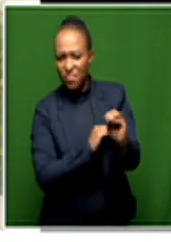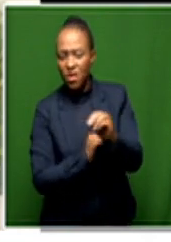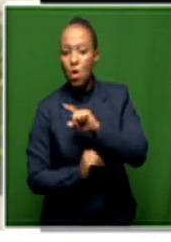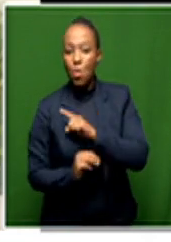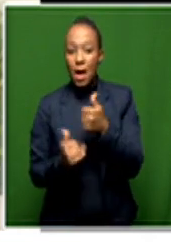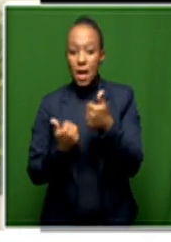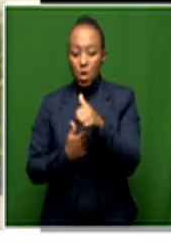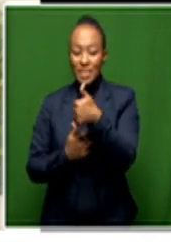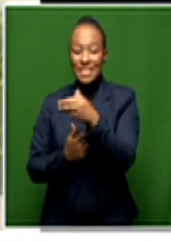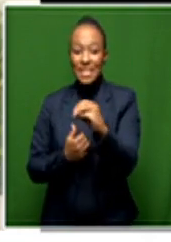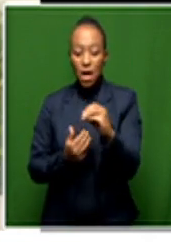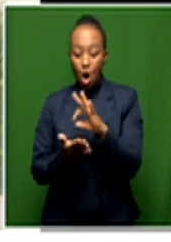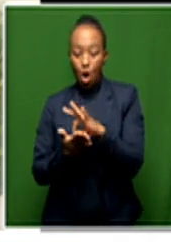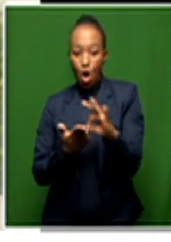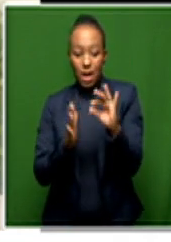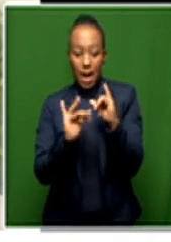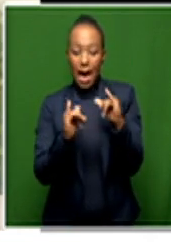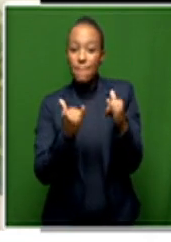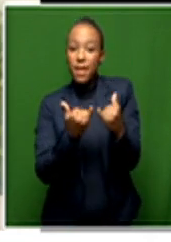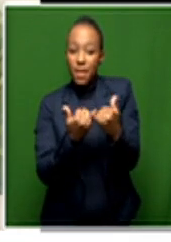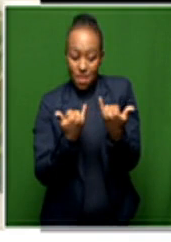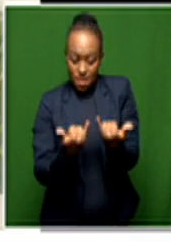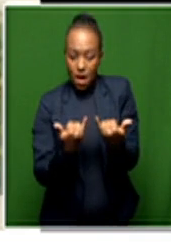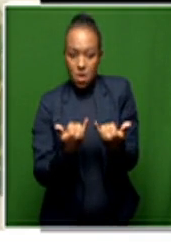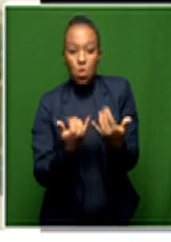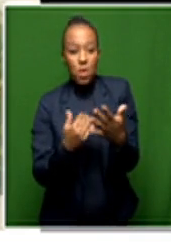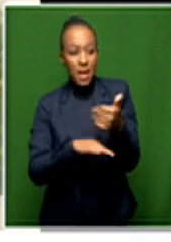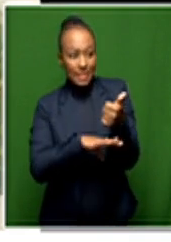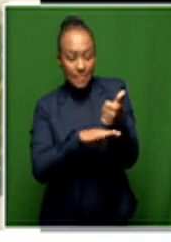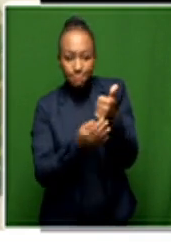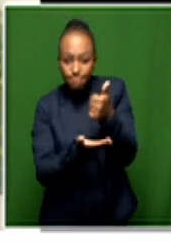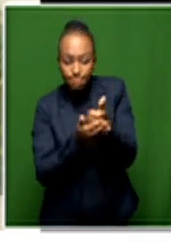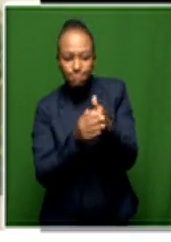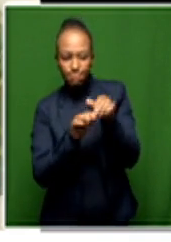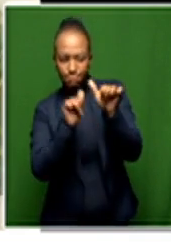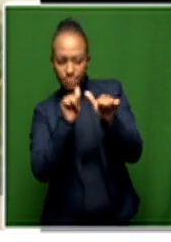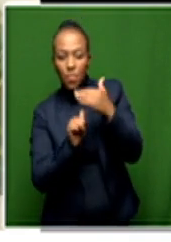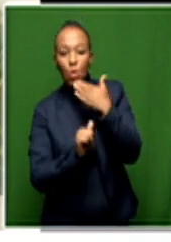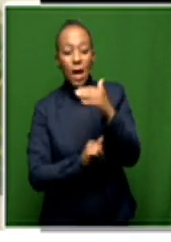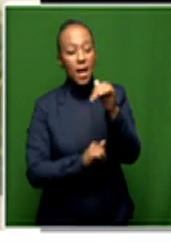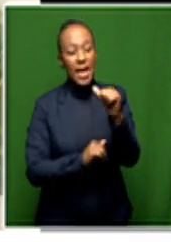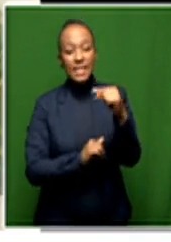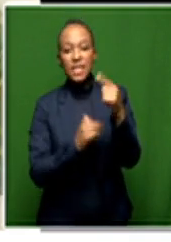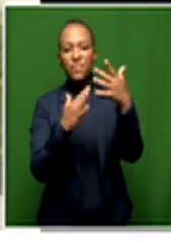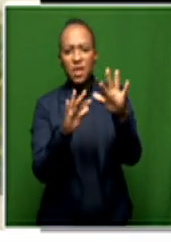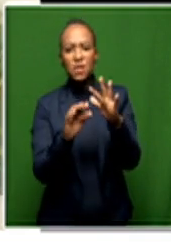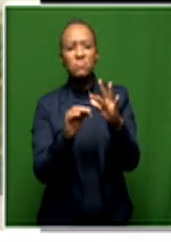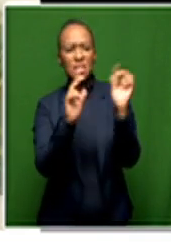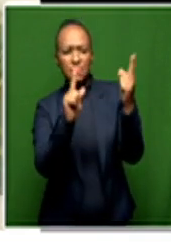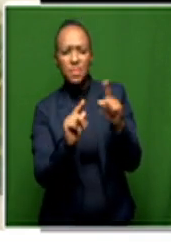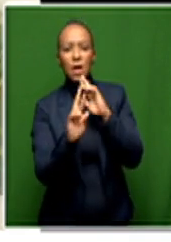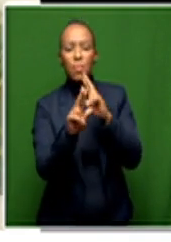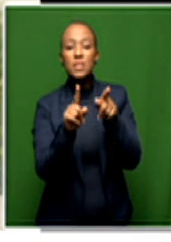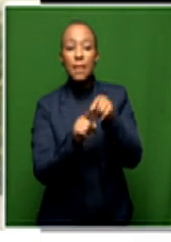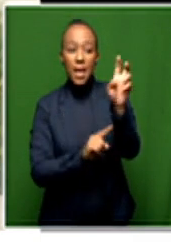600 contracts that we have to now sift through. The AG has completed the special report and the SIU as well, and we'll